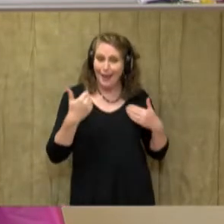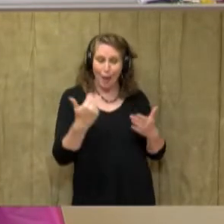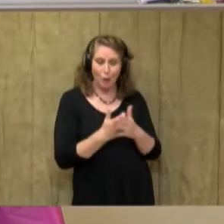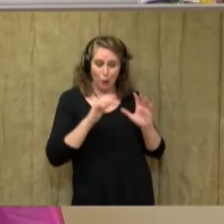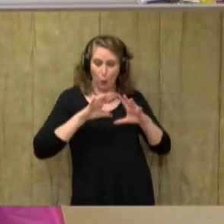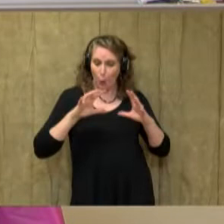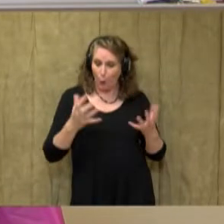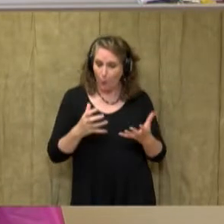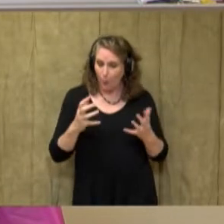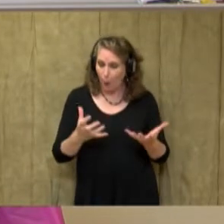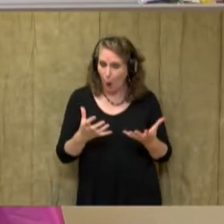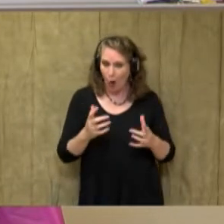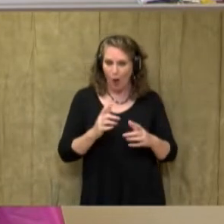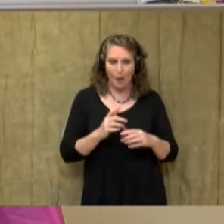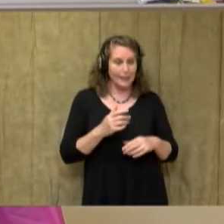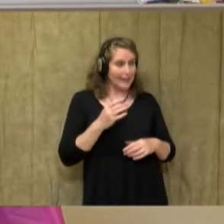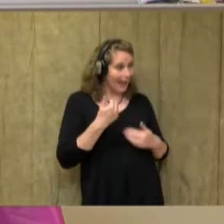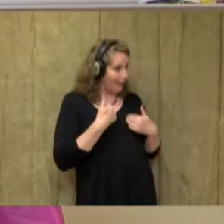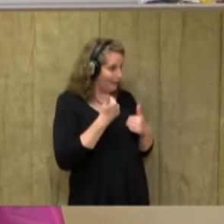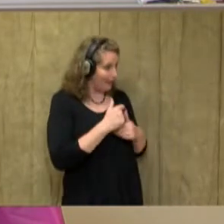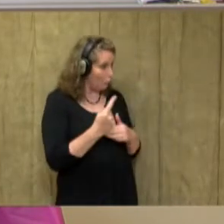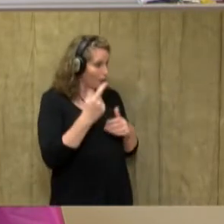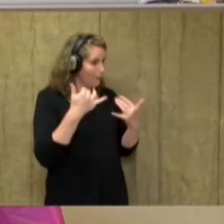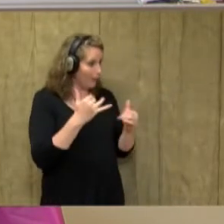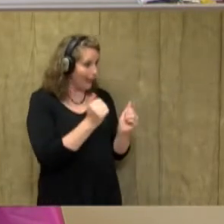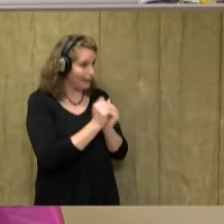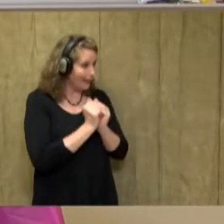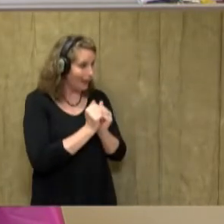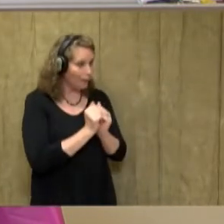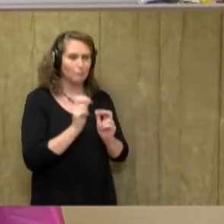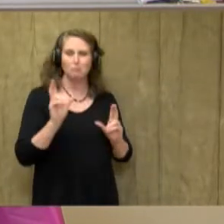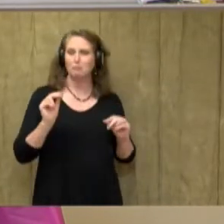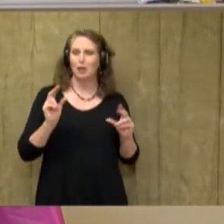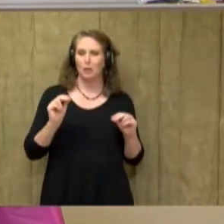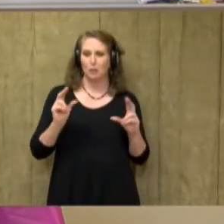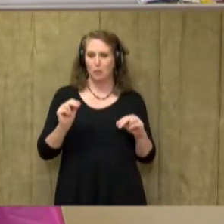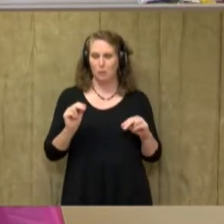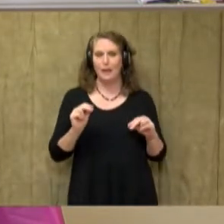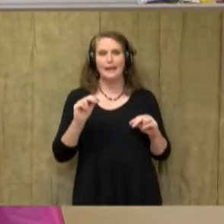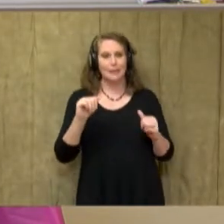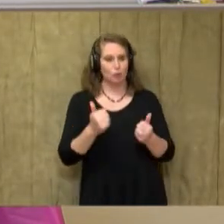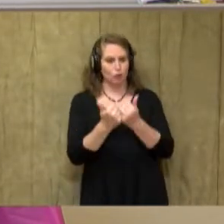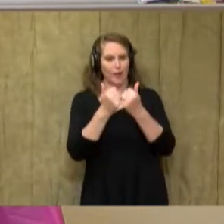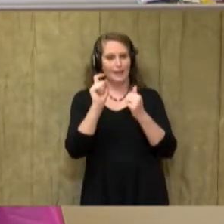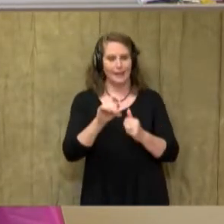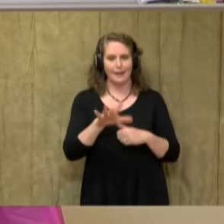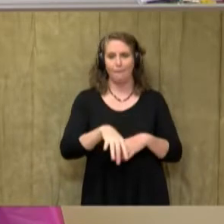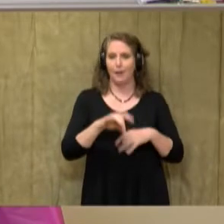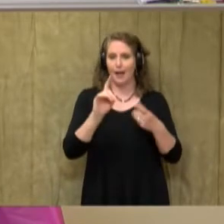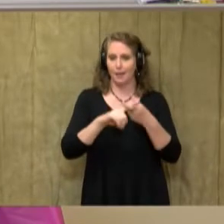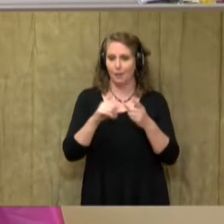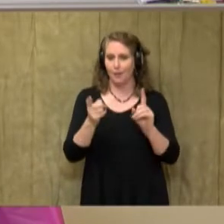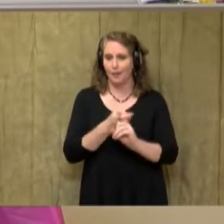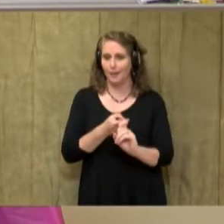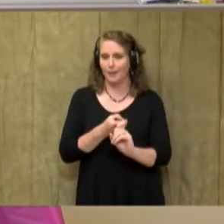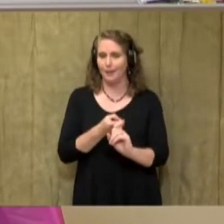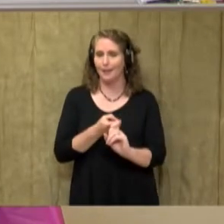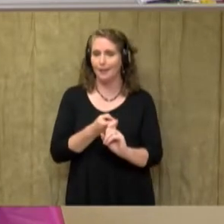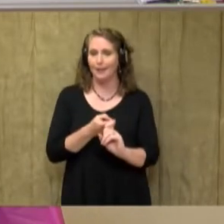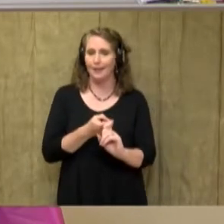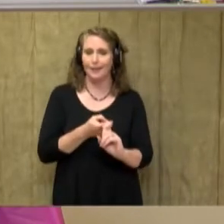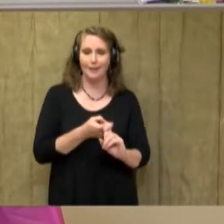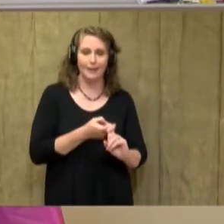ball. Did he have anybody to play with? No, we knew that his challenge was he needed a friend. So he was